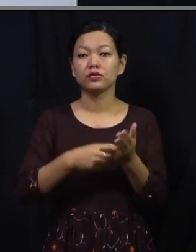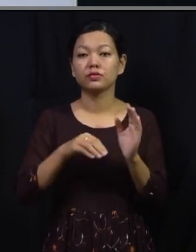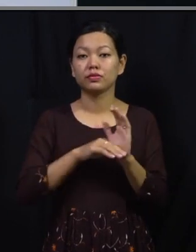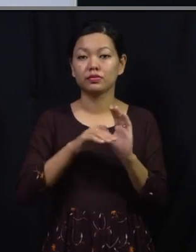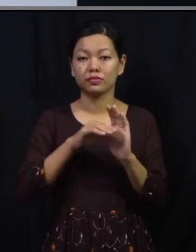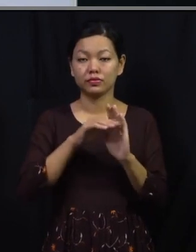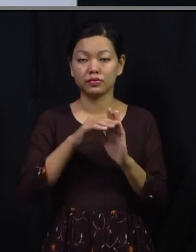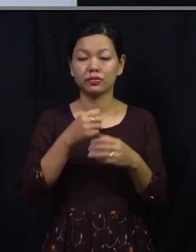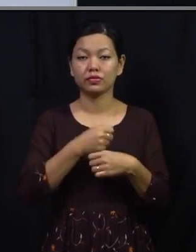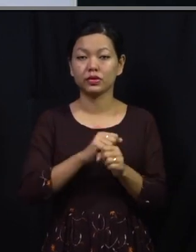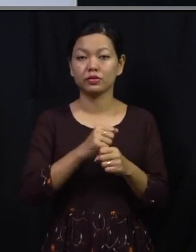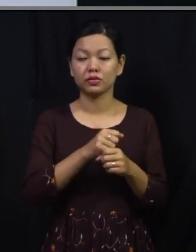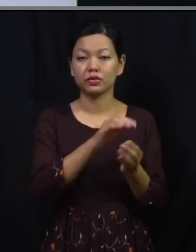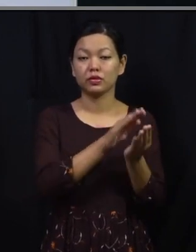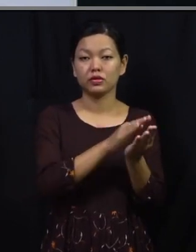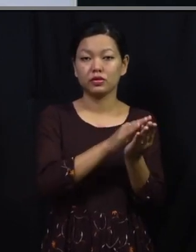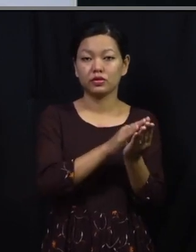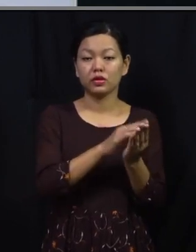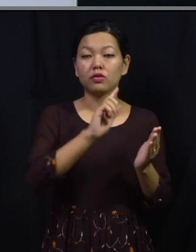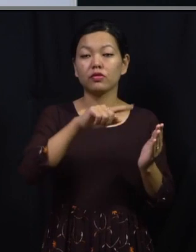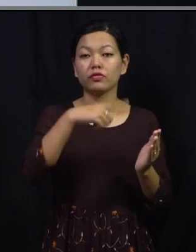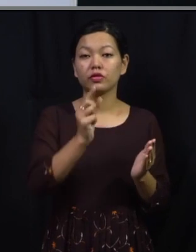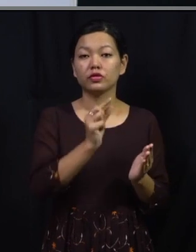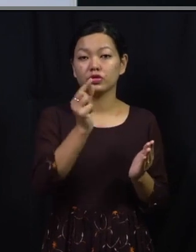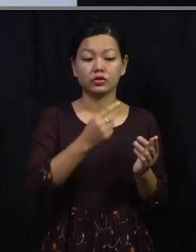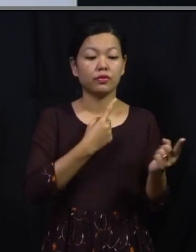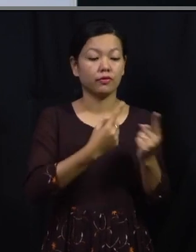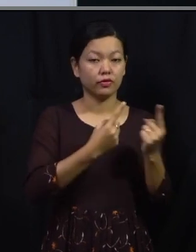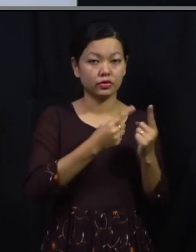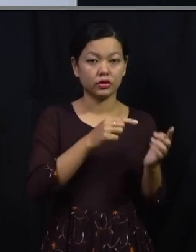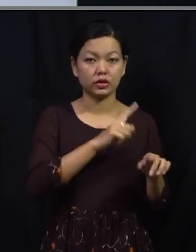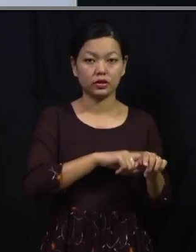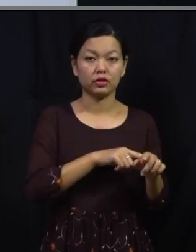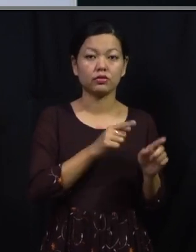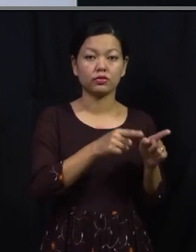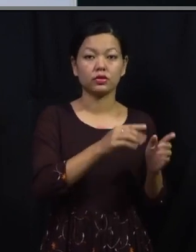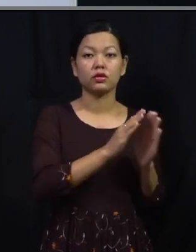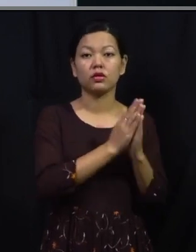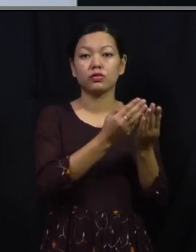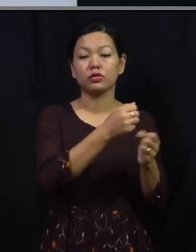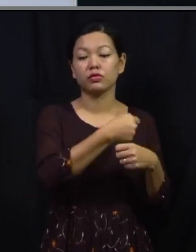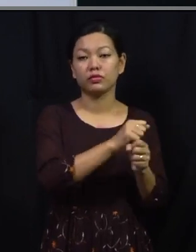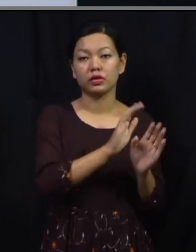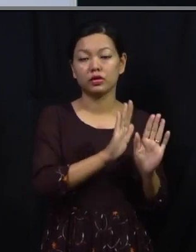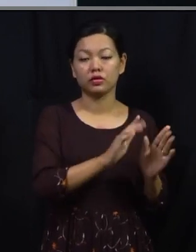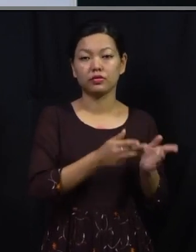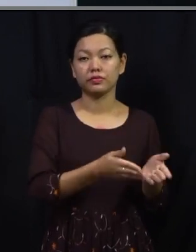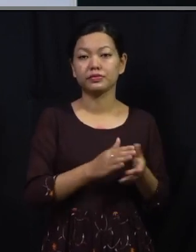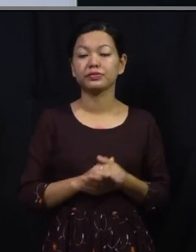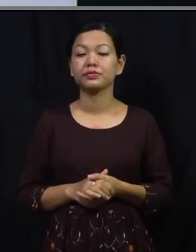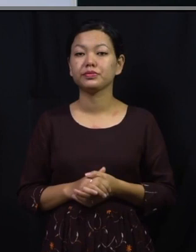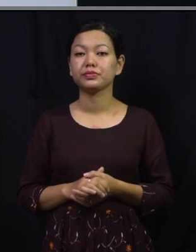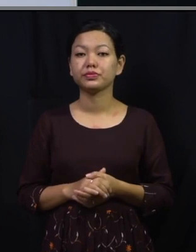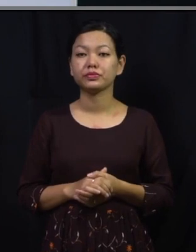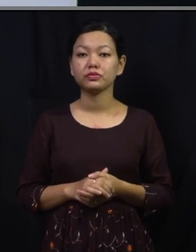involves money should be recorded as soon as this transaction is done. So that recording of the original book of or recording of